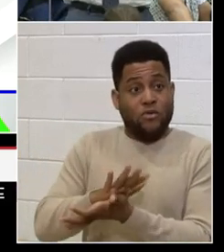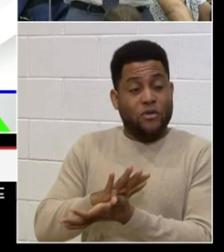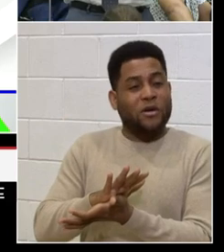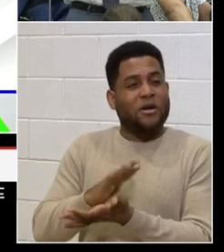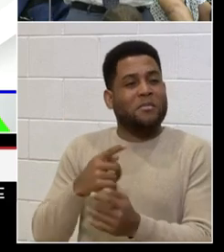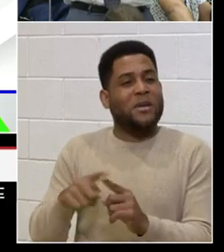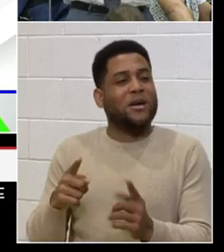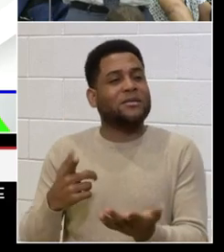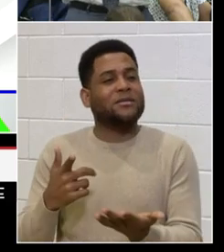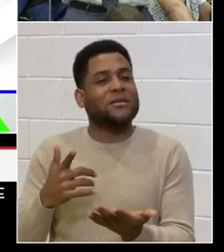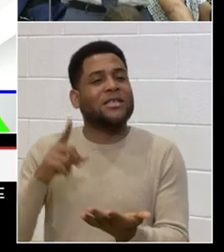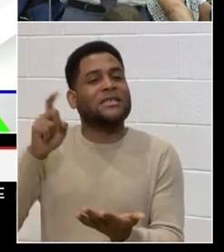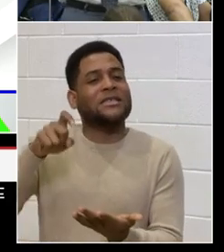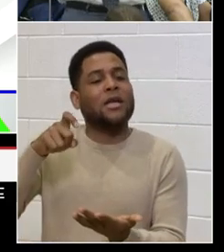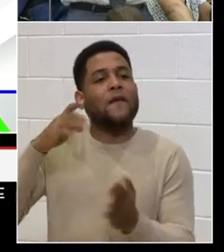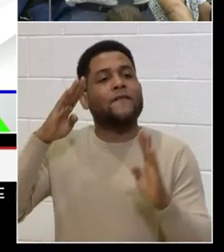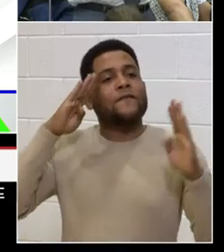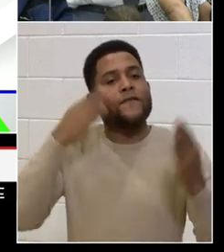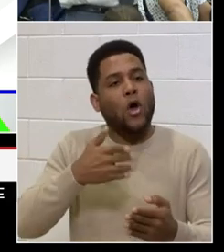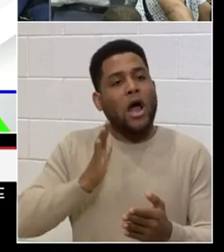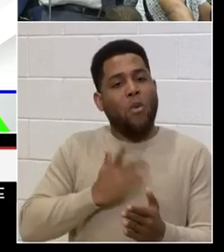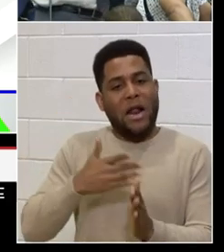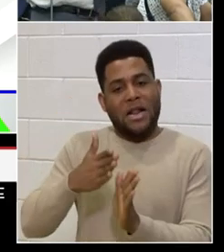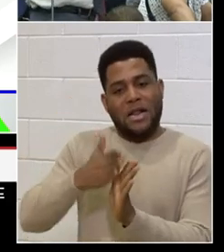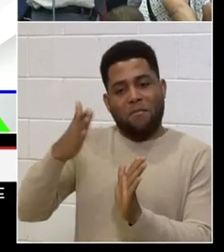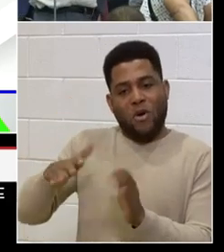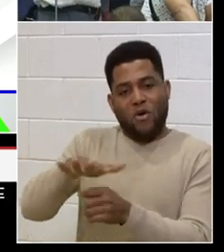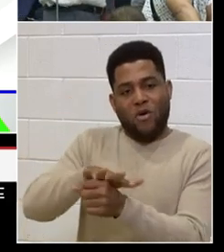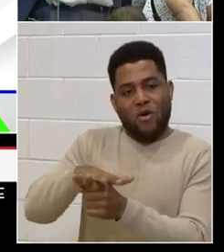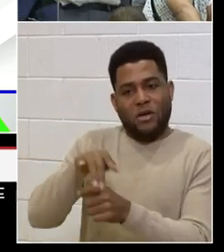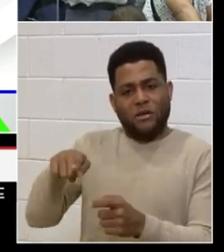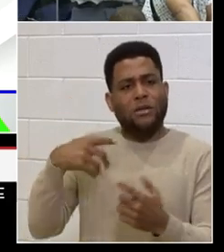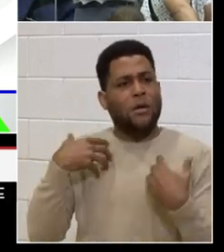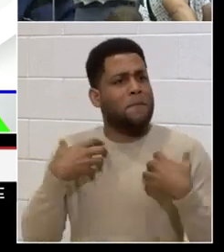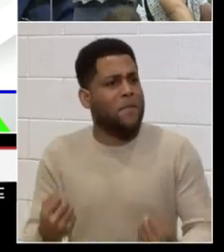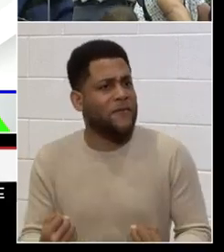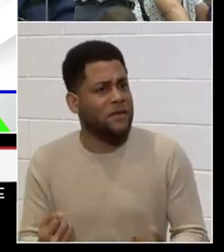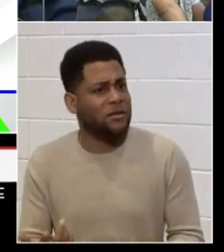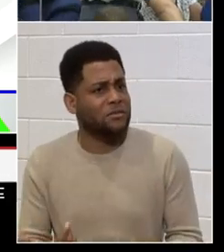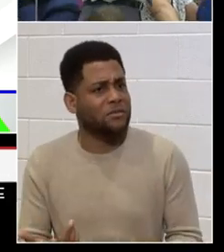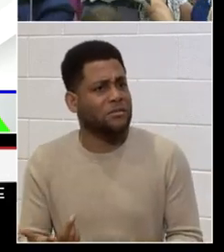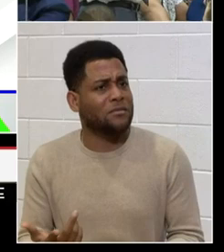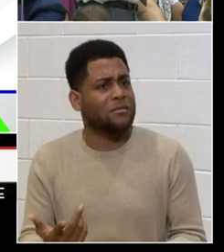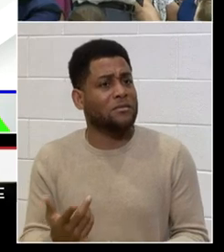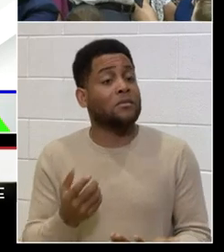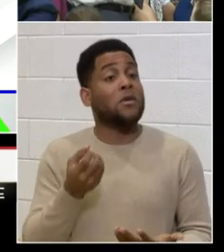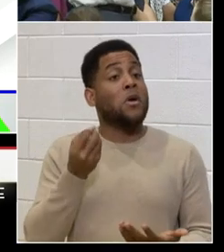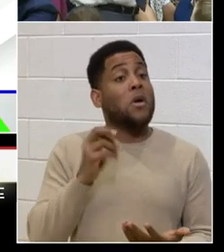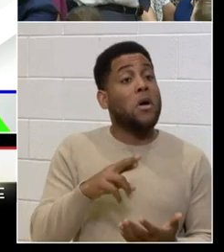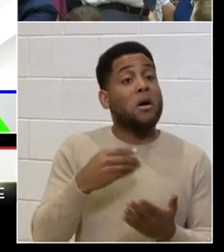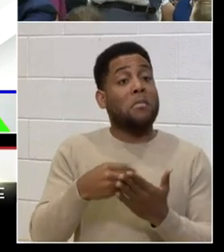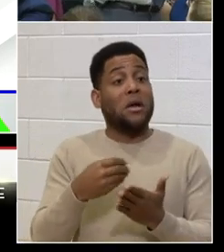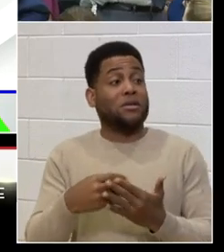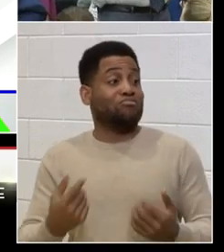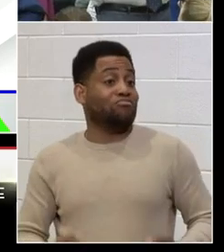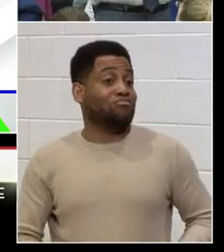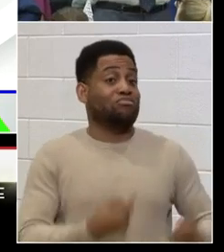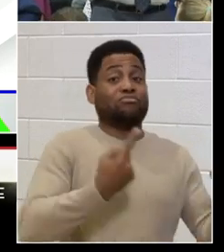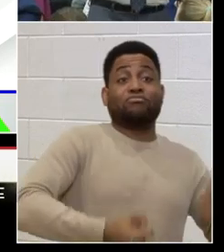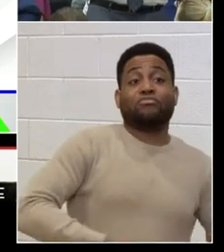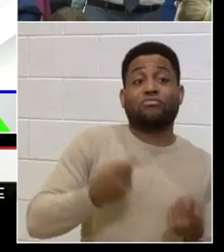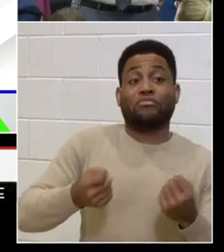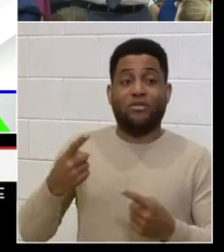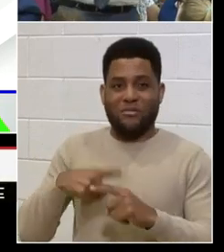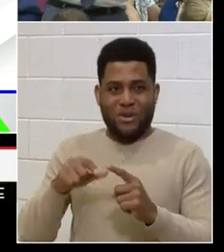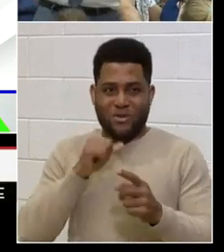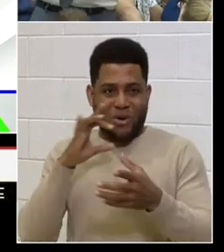are healthy. Or putting a lot of money into neighborhoods, but not coordinating that money effectively. And so that is